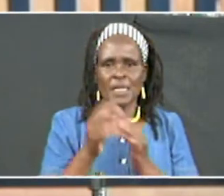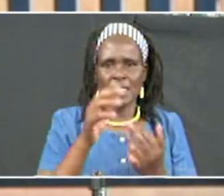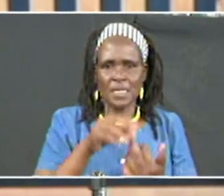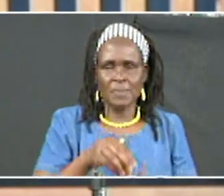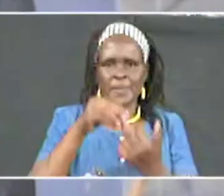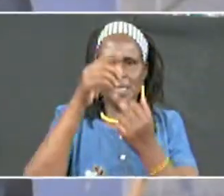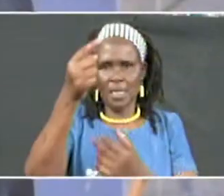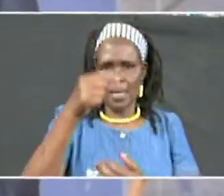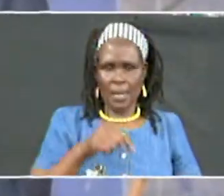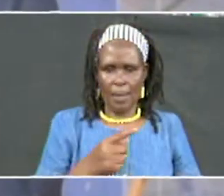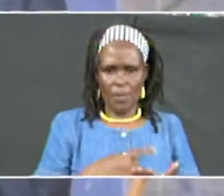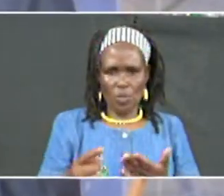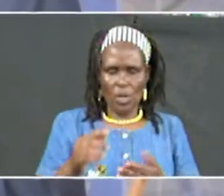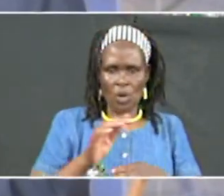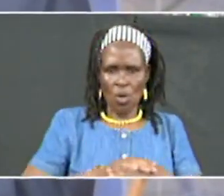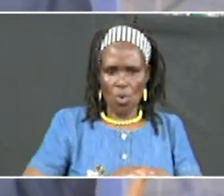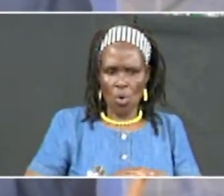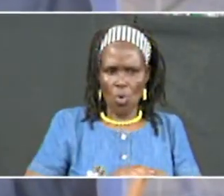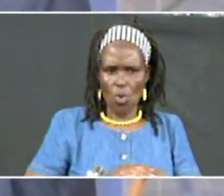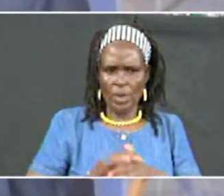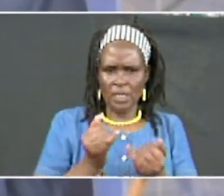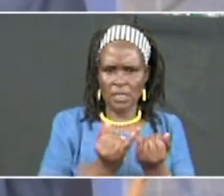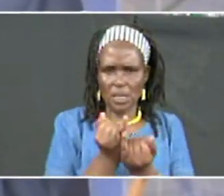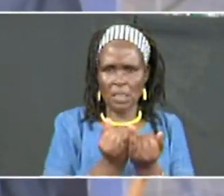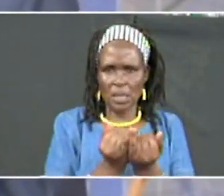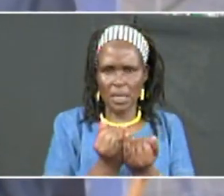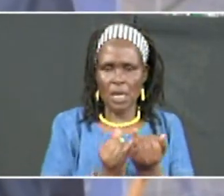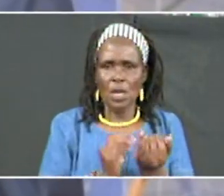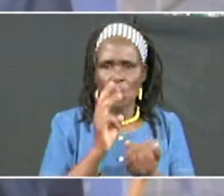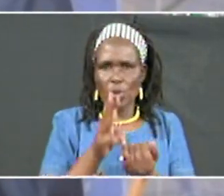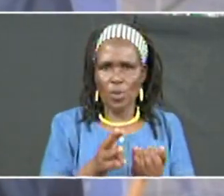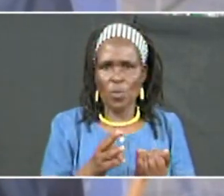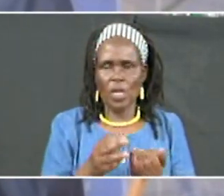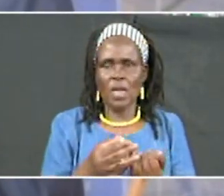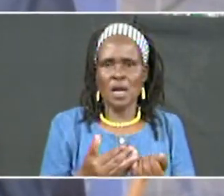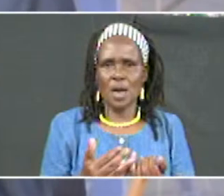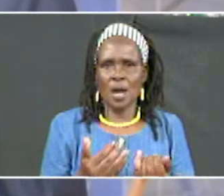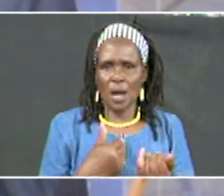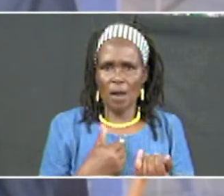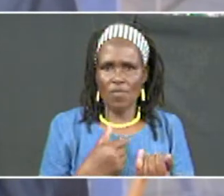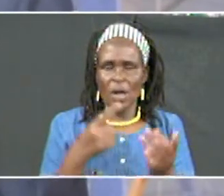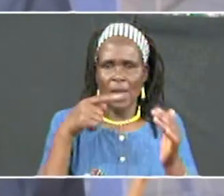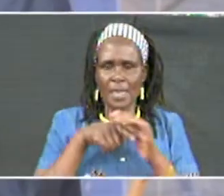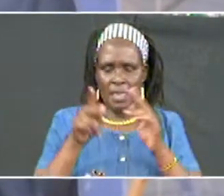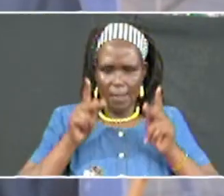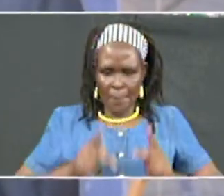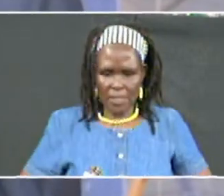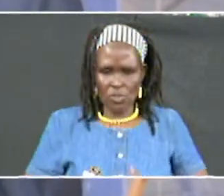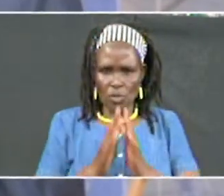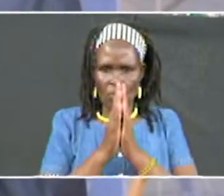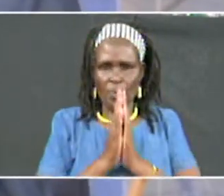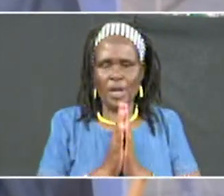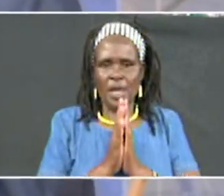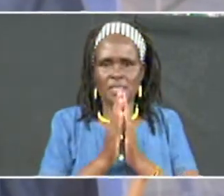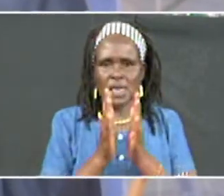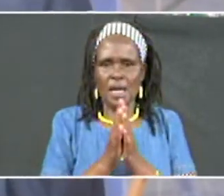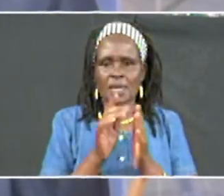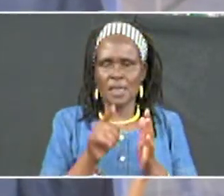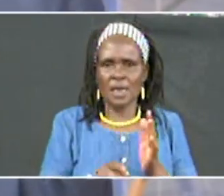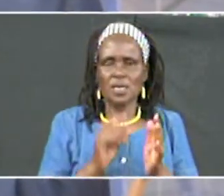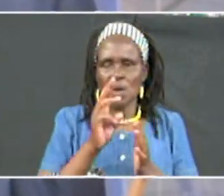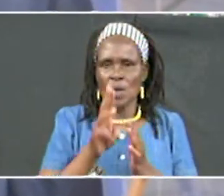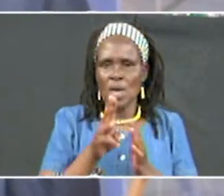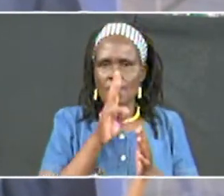week, on Saturday, we will have an in-person prayers, and that it will